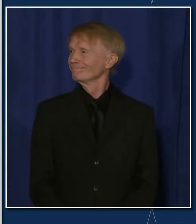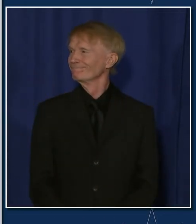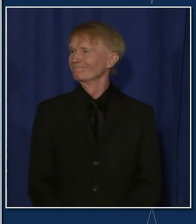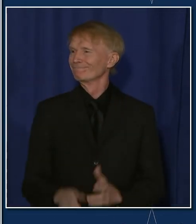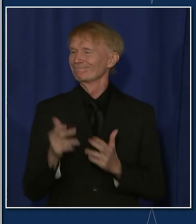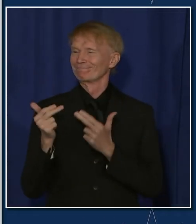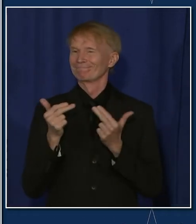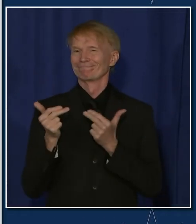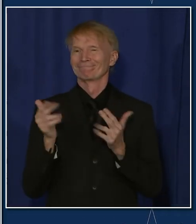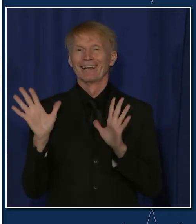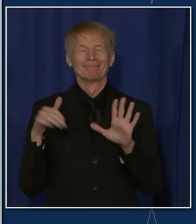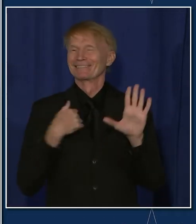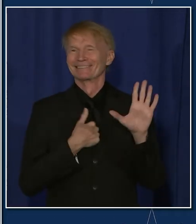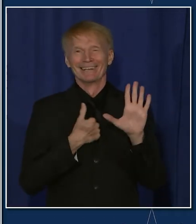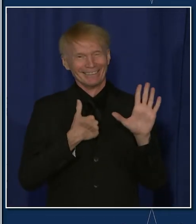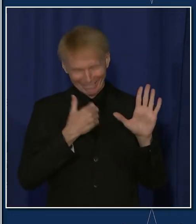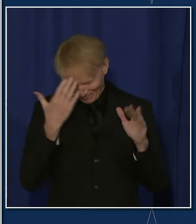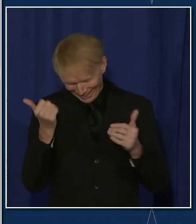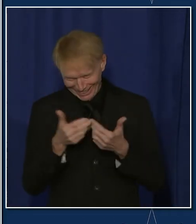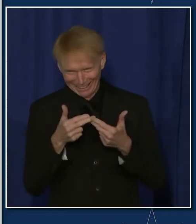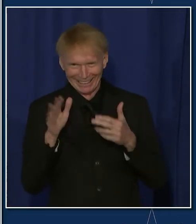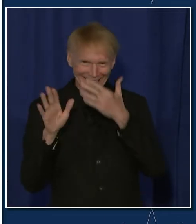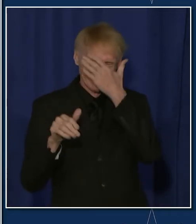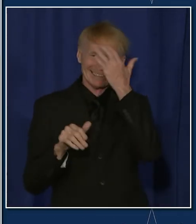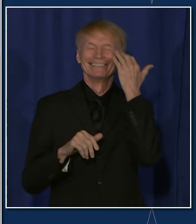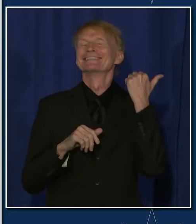That's okay, no worries. I'm so sorry. That's okay.